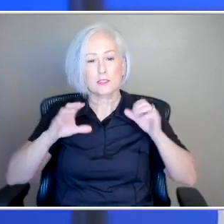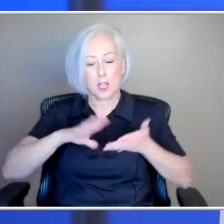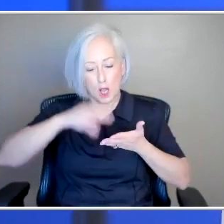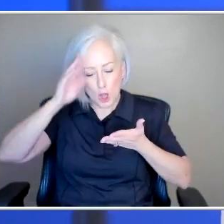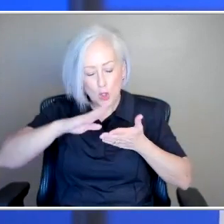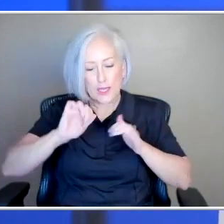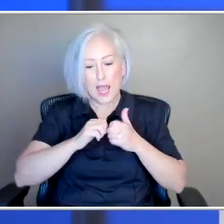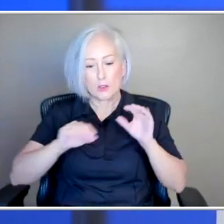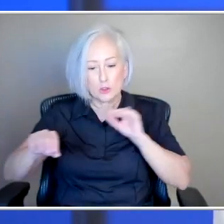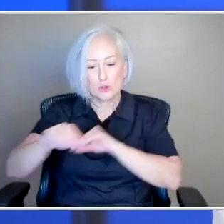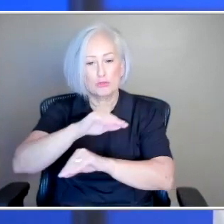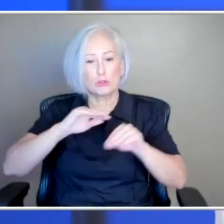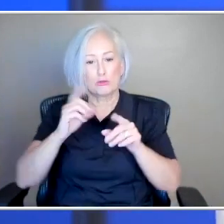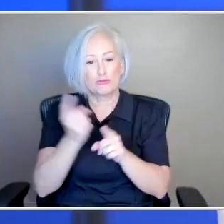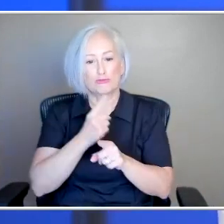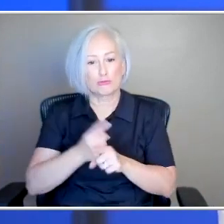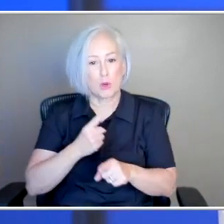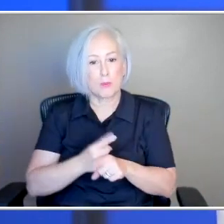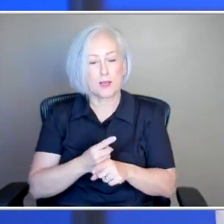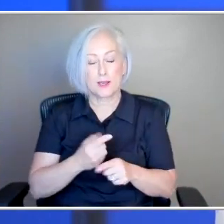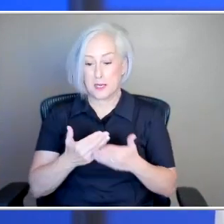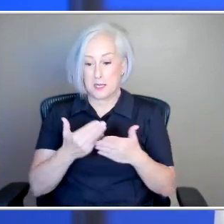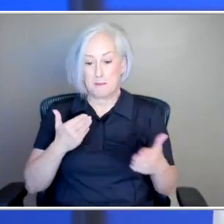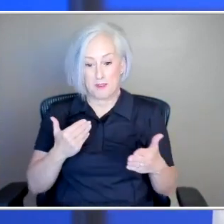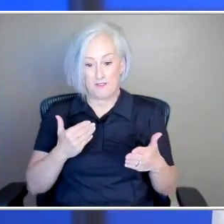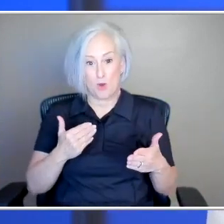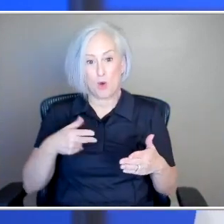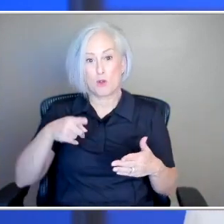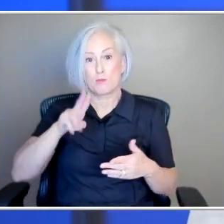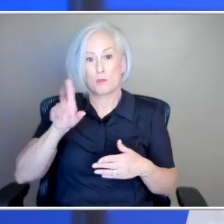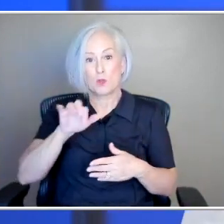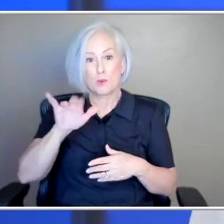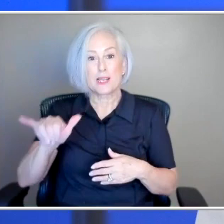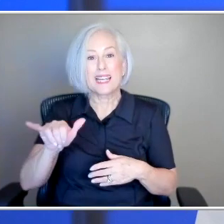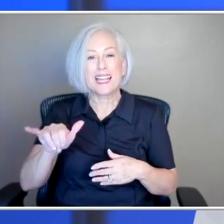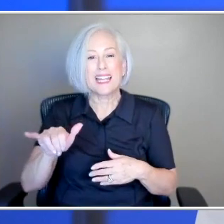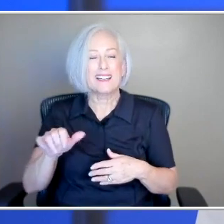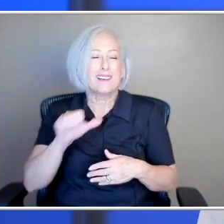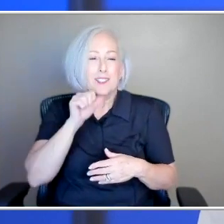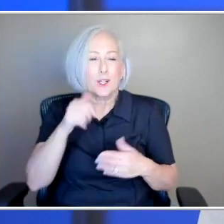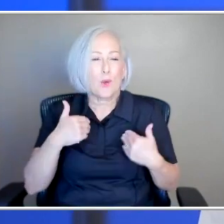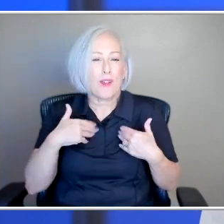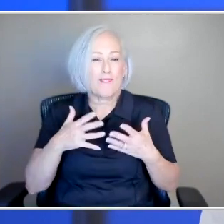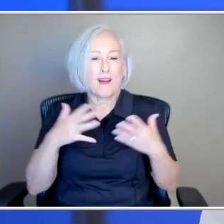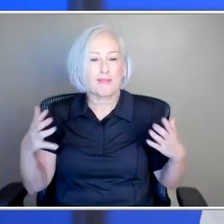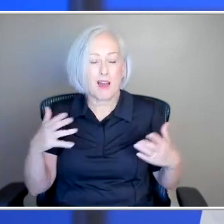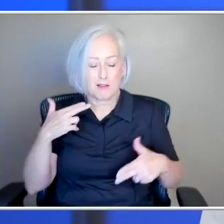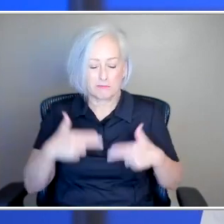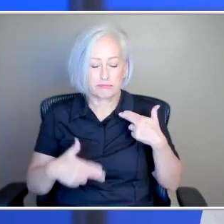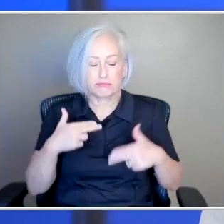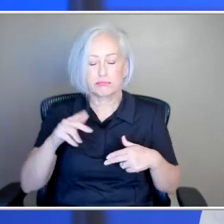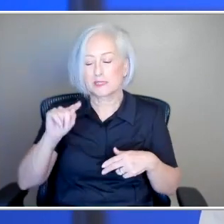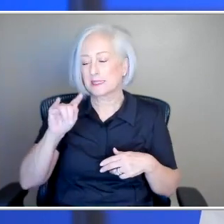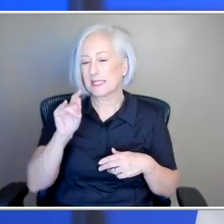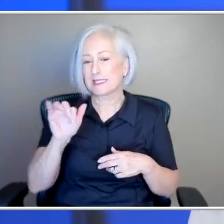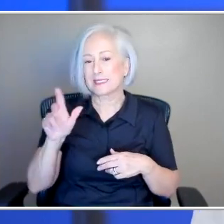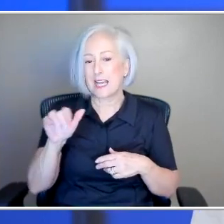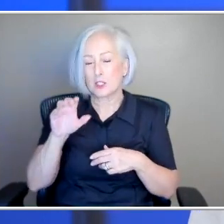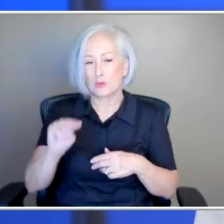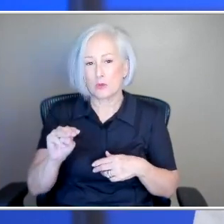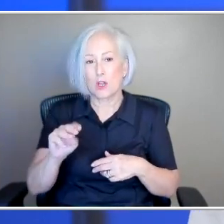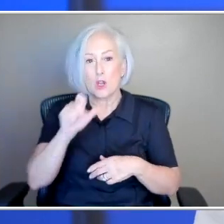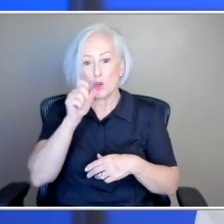Because before you start hitting puberty, you don't have much testosterone. Yes. You're not going to develop much muscle mass, but you will develop kind